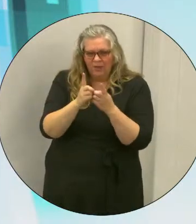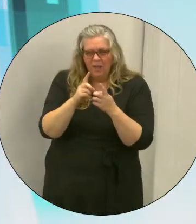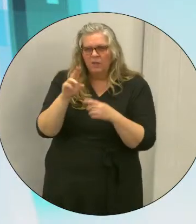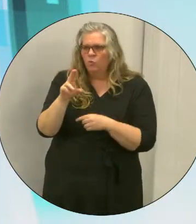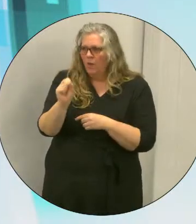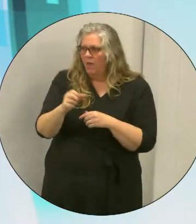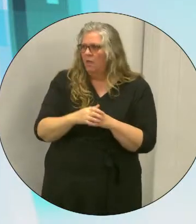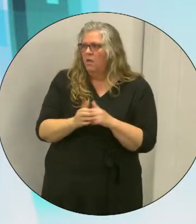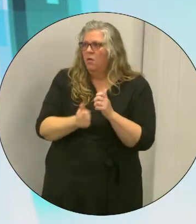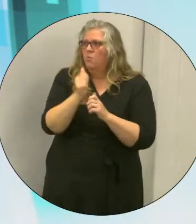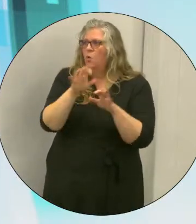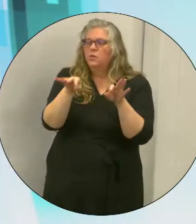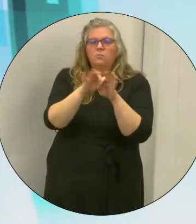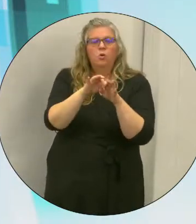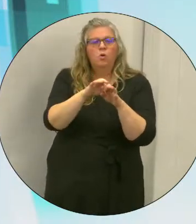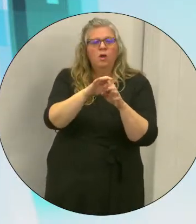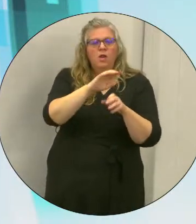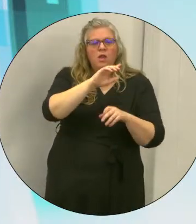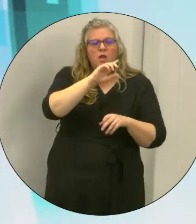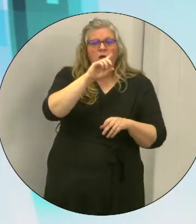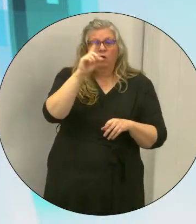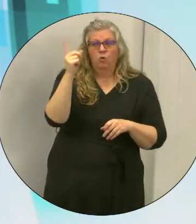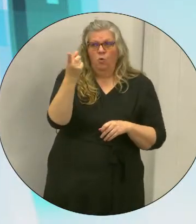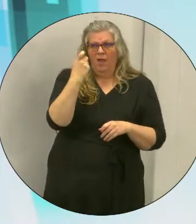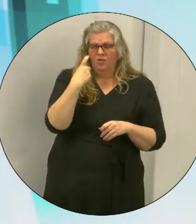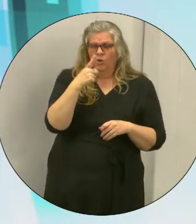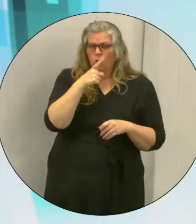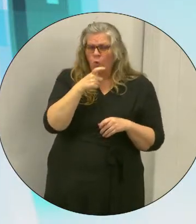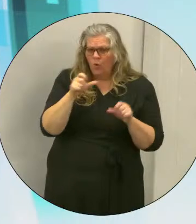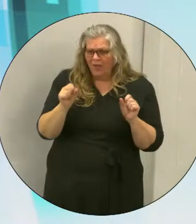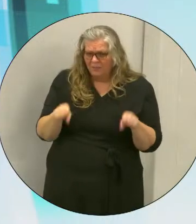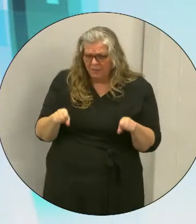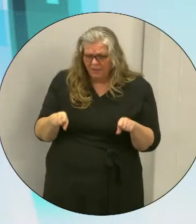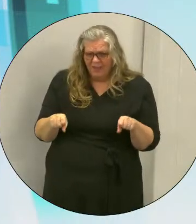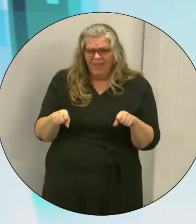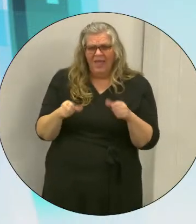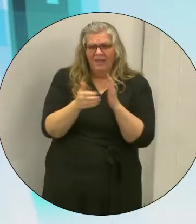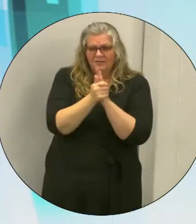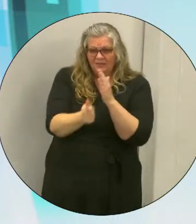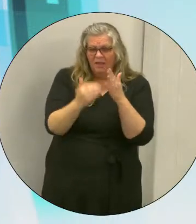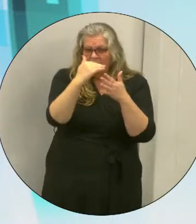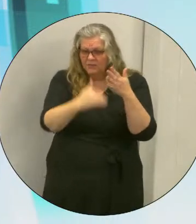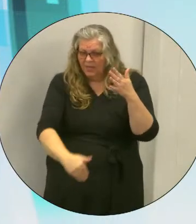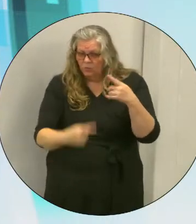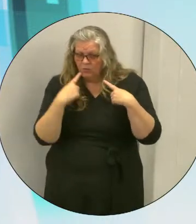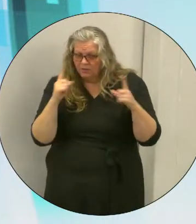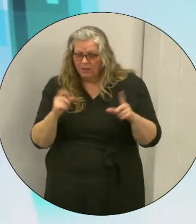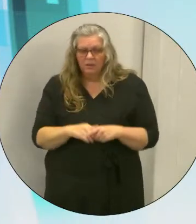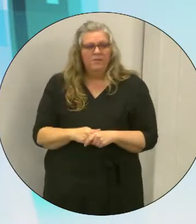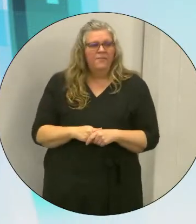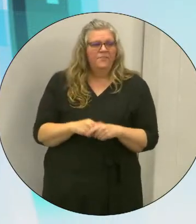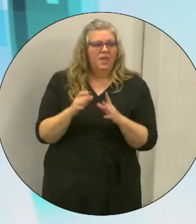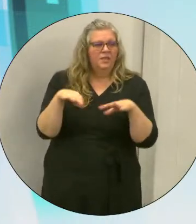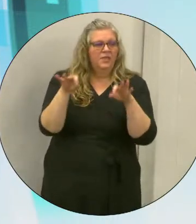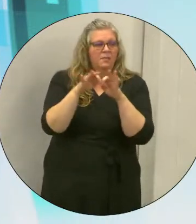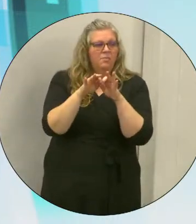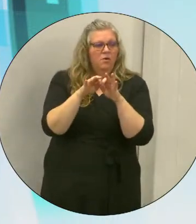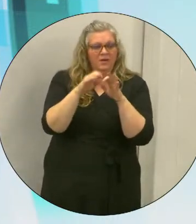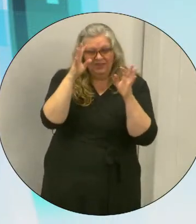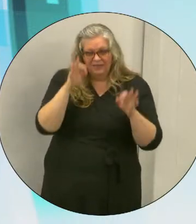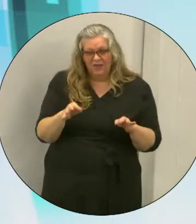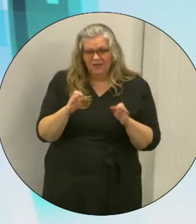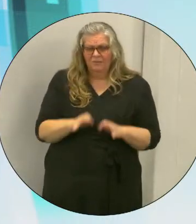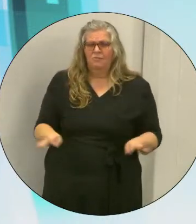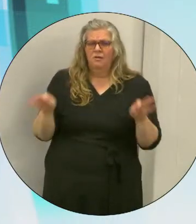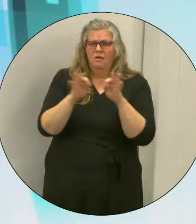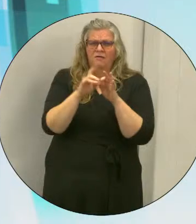most important question to ask ourselves is who has the capacity and skill sets to be successful? This important decision is critical for the future